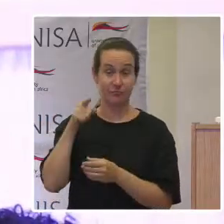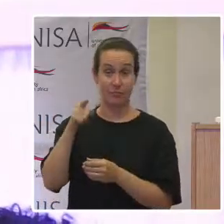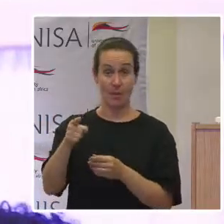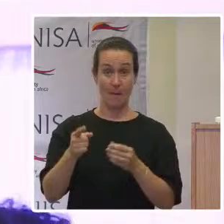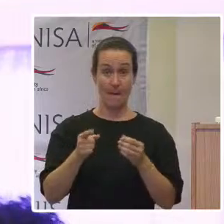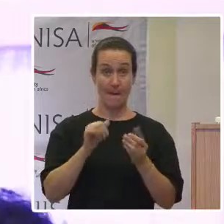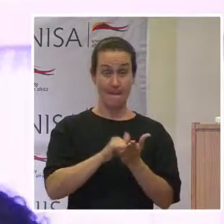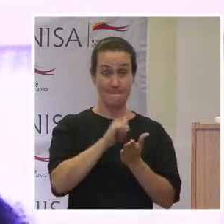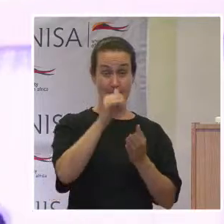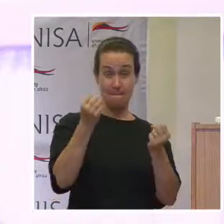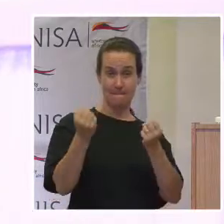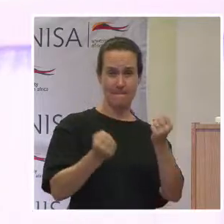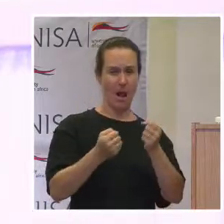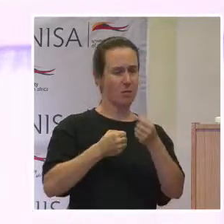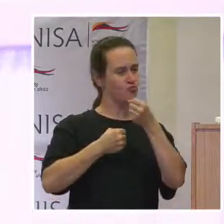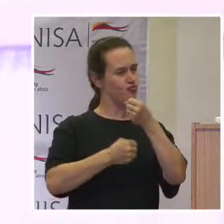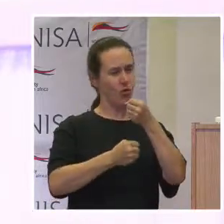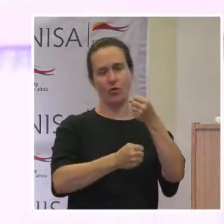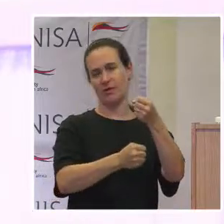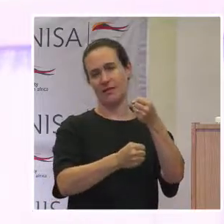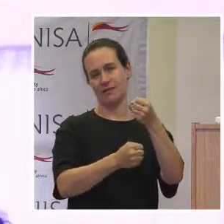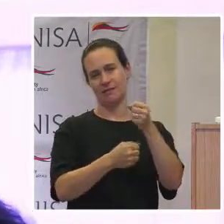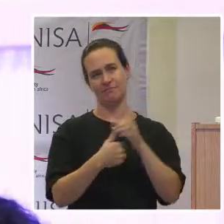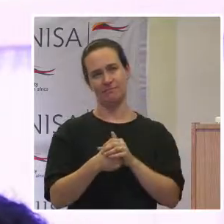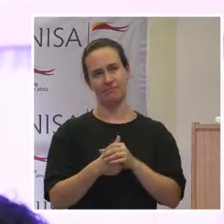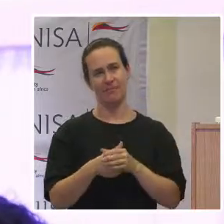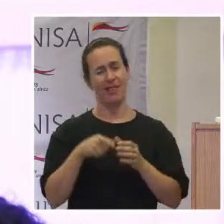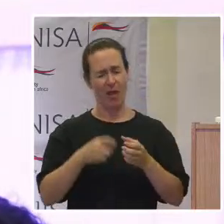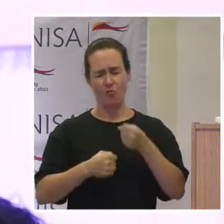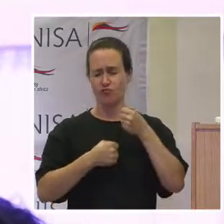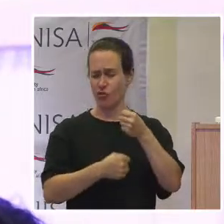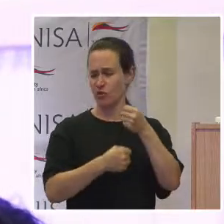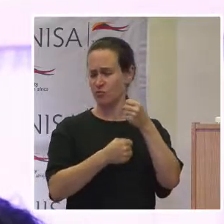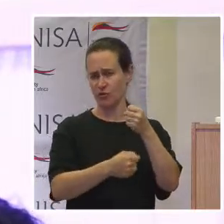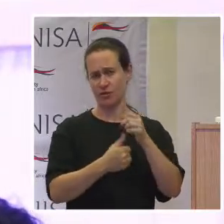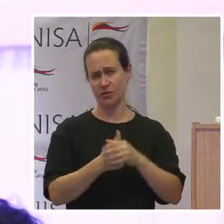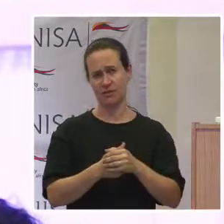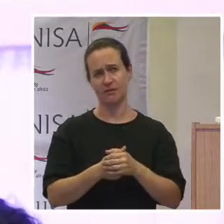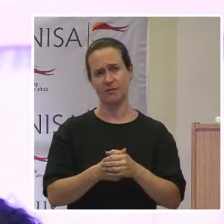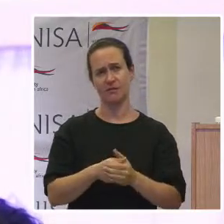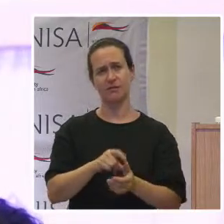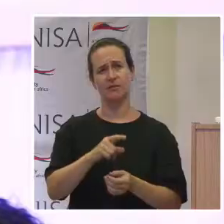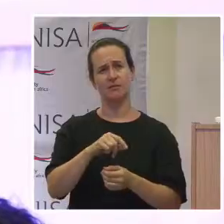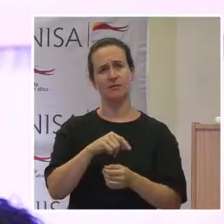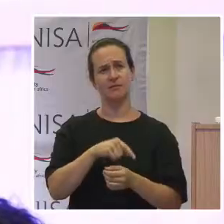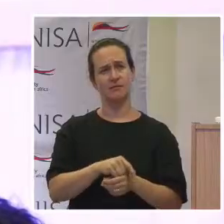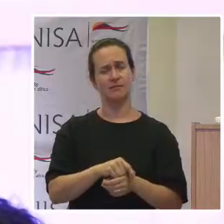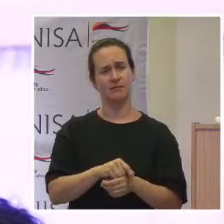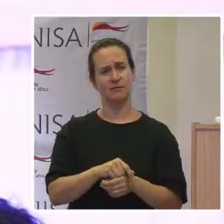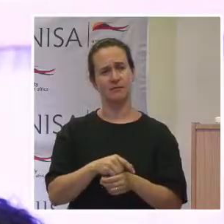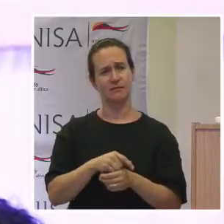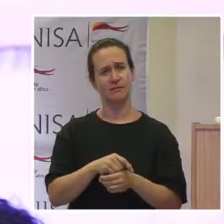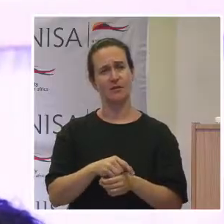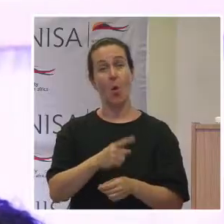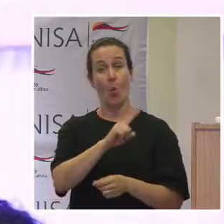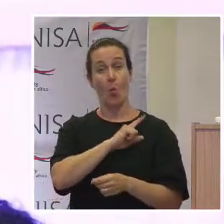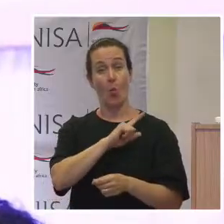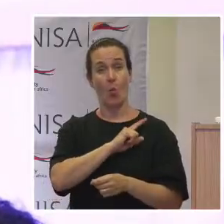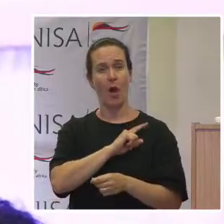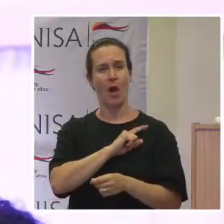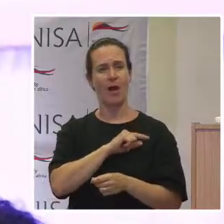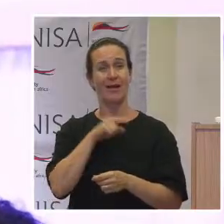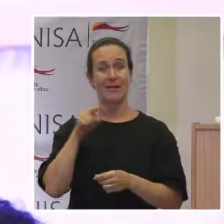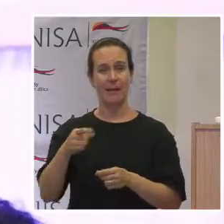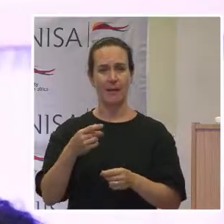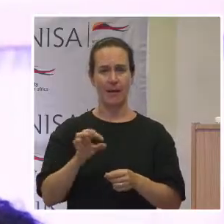were protesting. They had a protest. They stopped flying because they were not